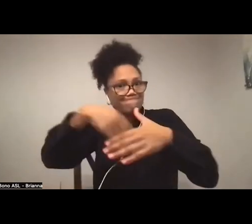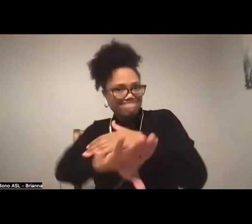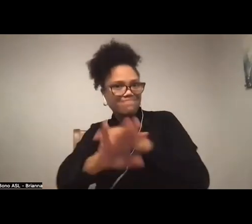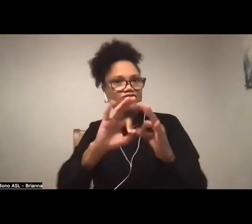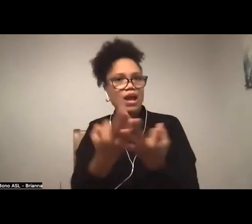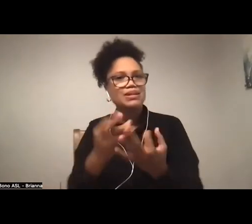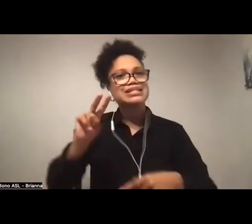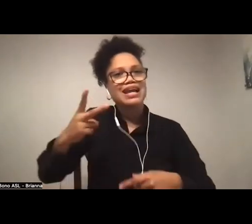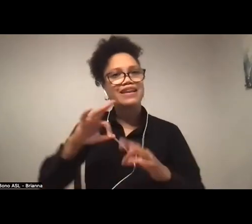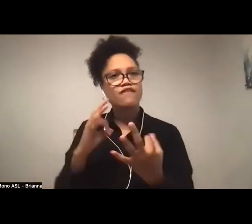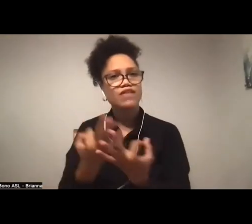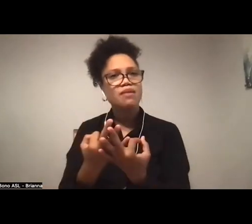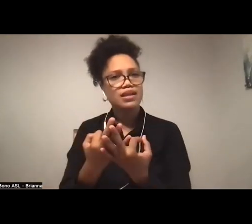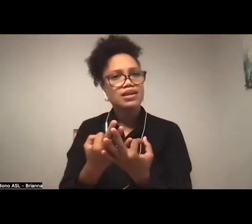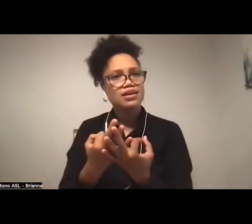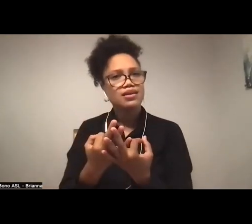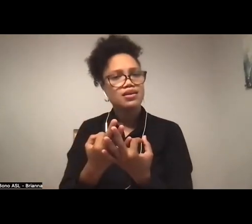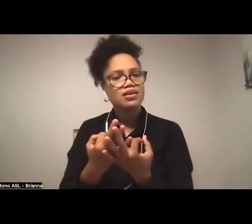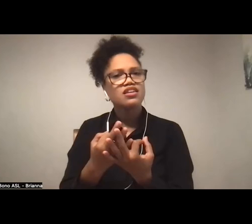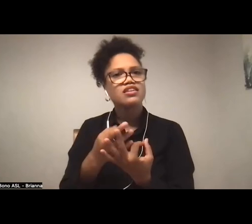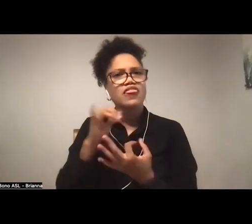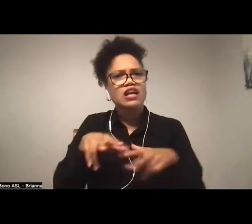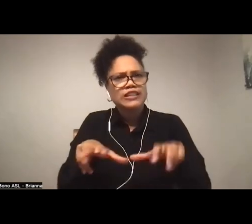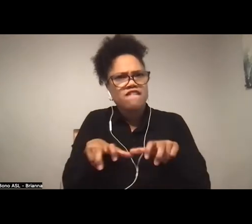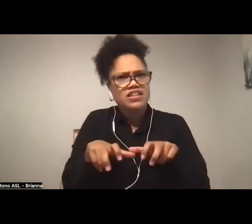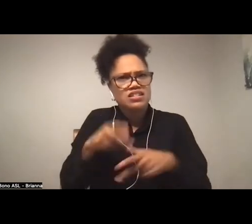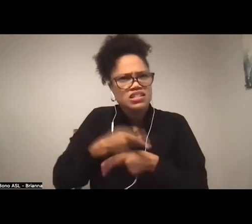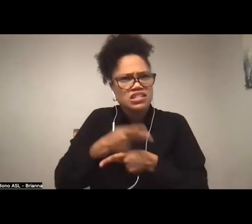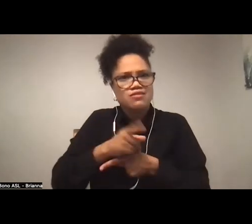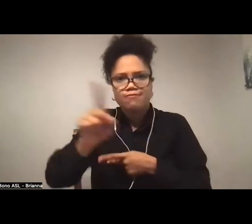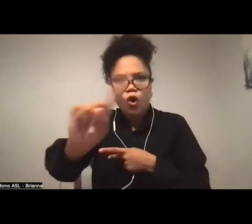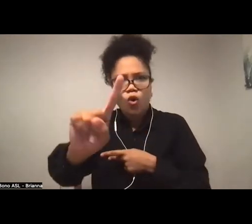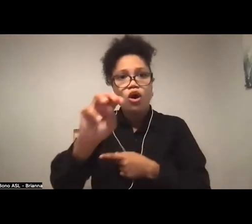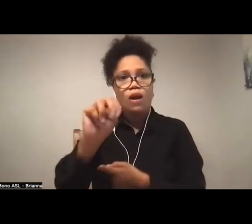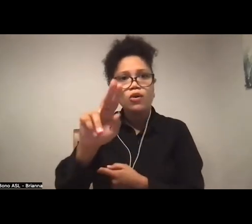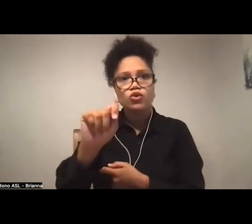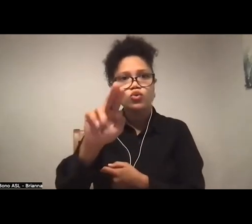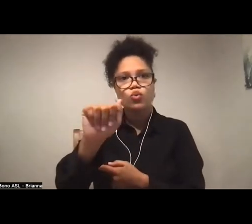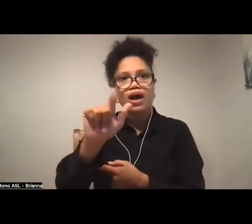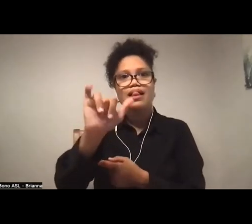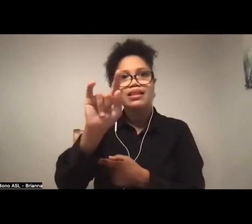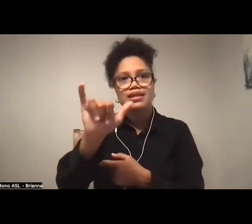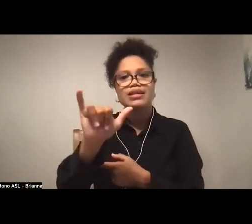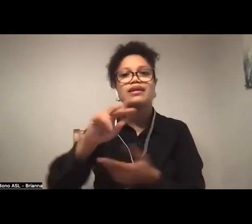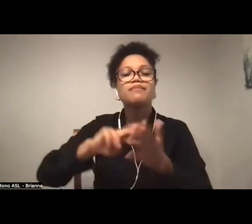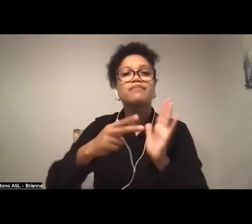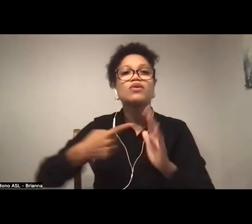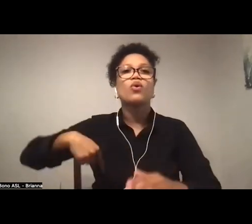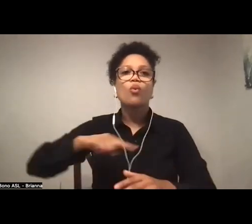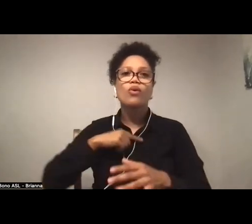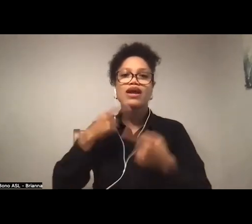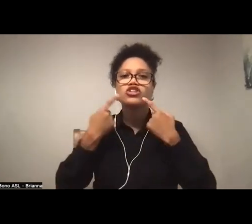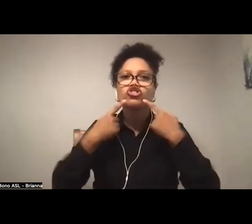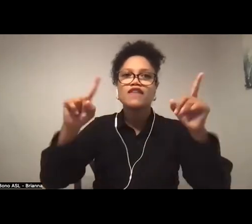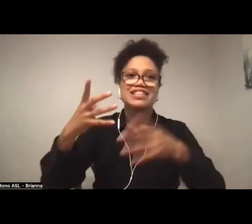she calls it. So that's what mutuality is about, that we really achieve safety and justice